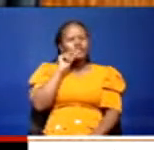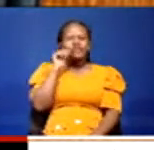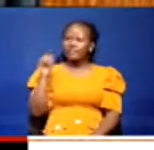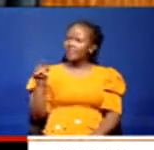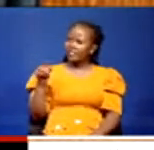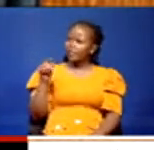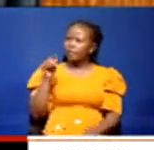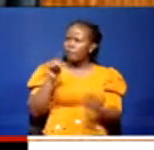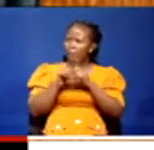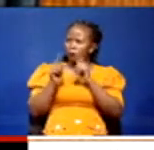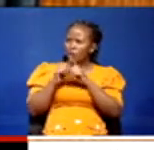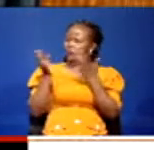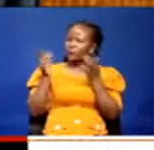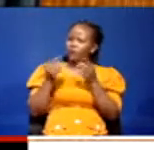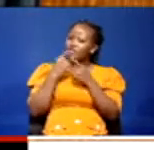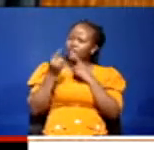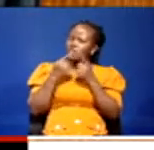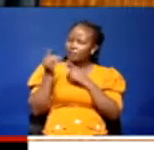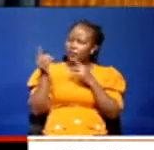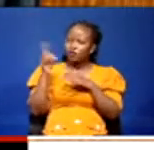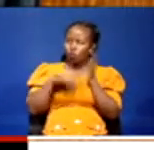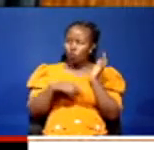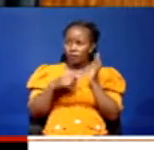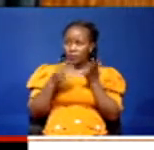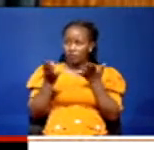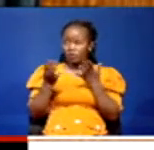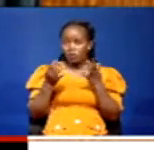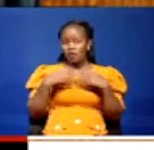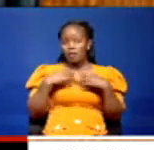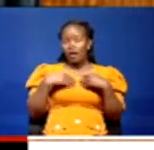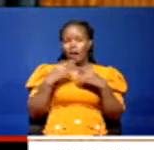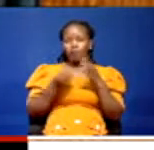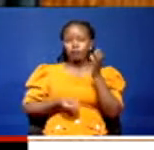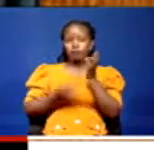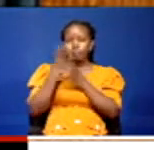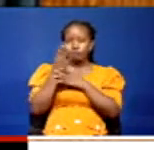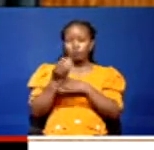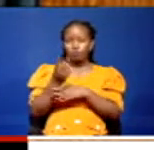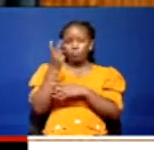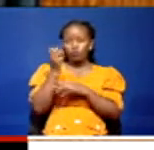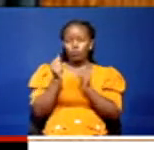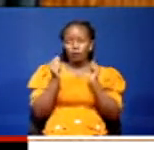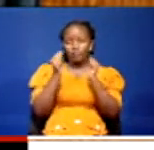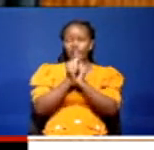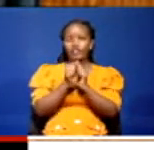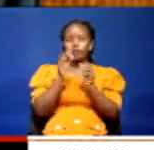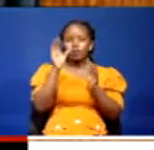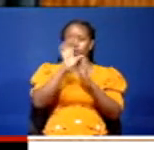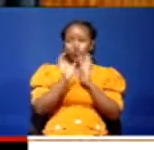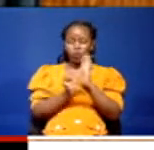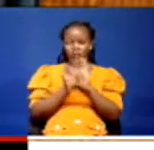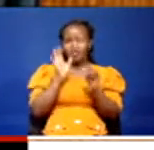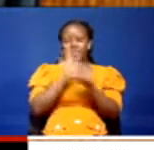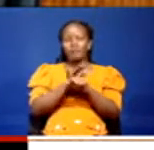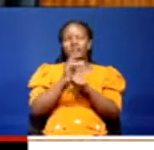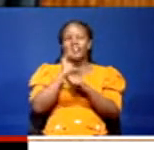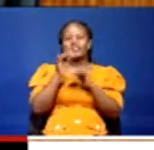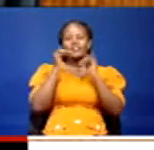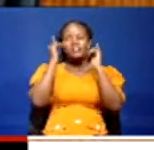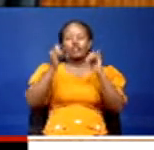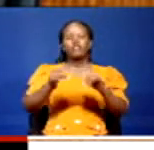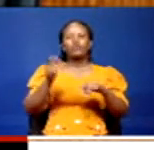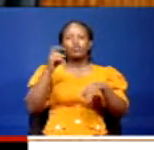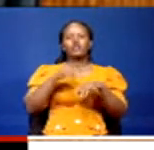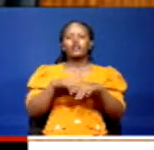just describing what the promulgation of the 2010 Constitution did is what many have cited as a new dawn for women. I